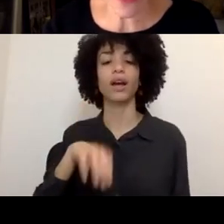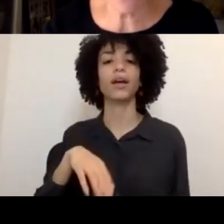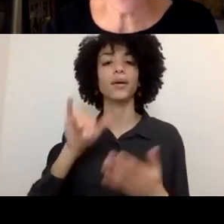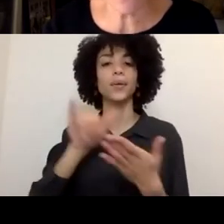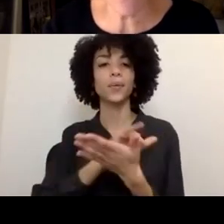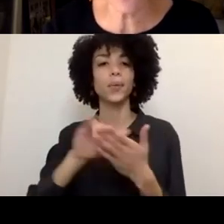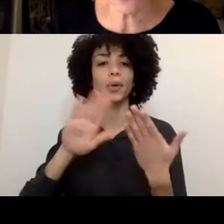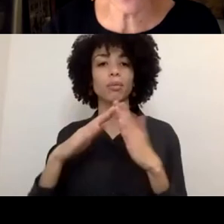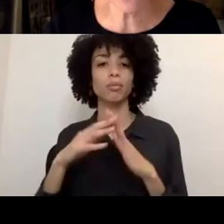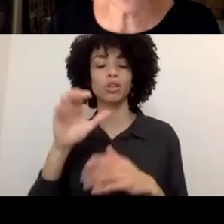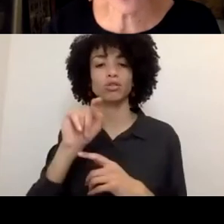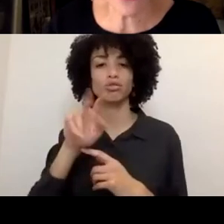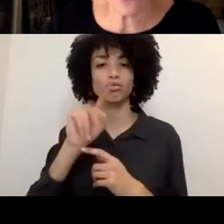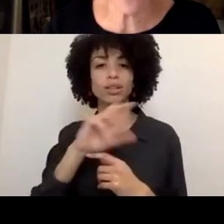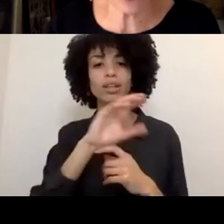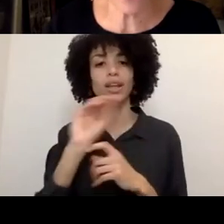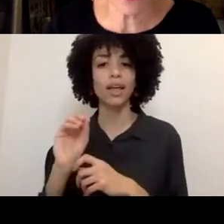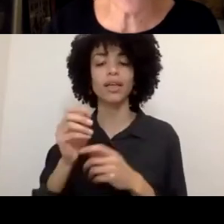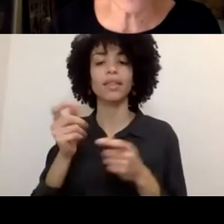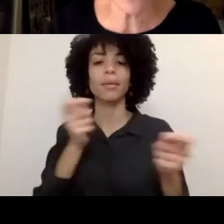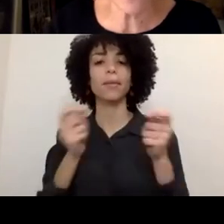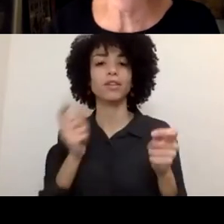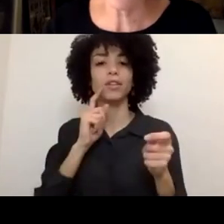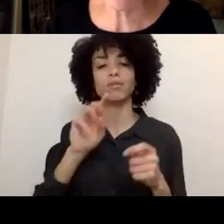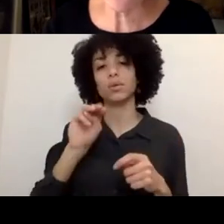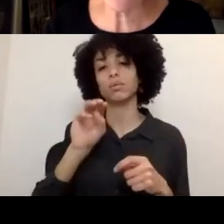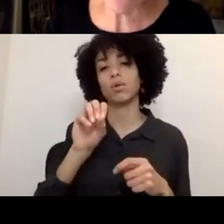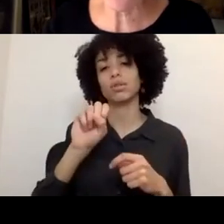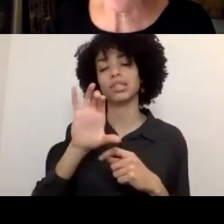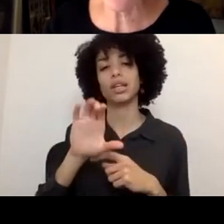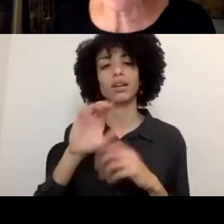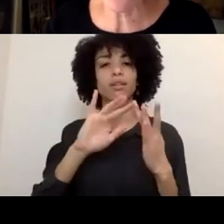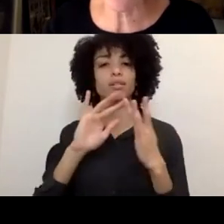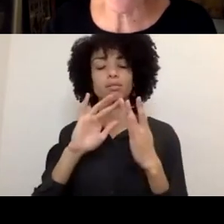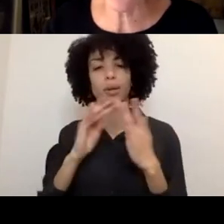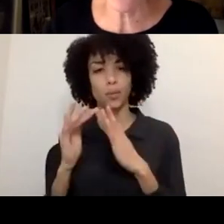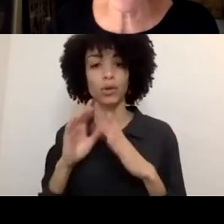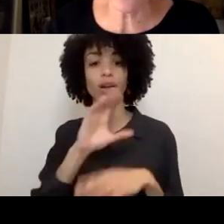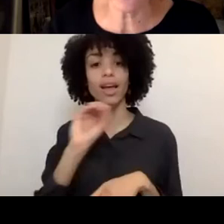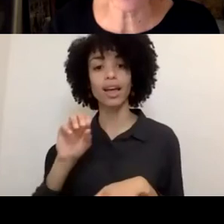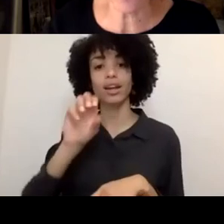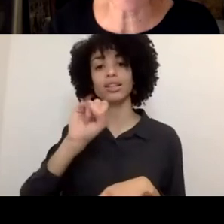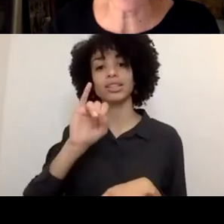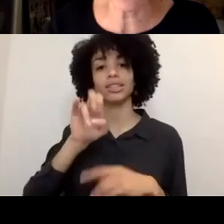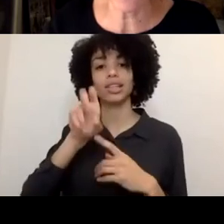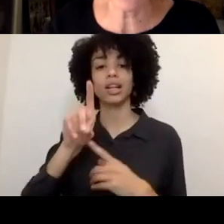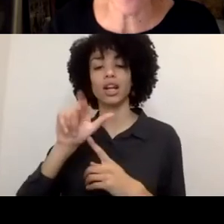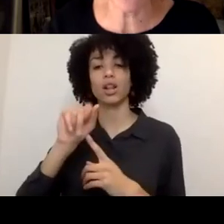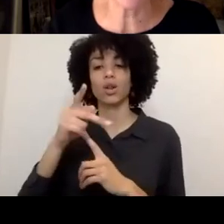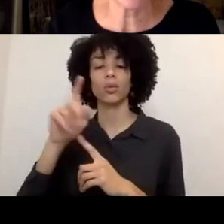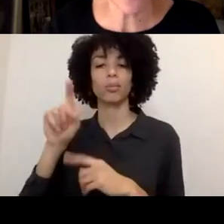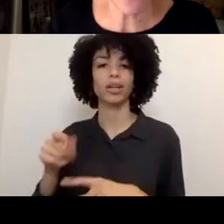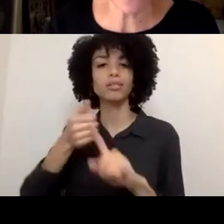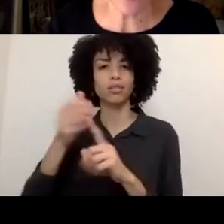Trust, and the Manager of the Mosaic Network and Fund, and our amazing moderator, Shelley Lopez, Senior Program Associate